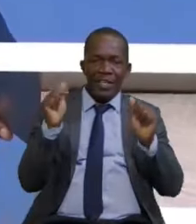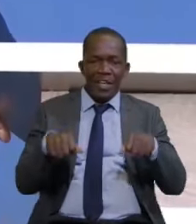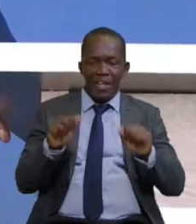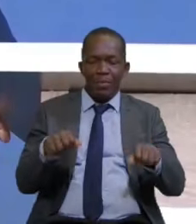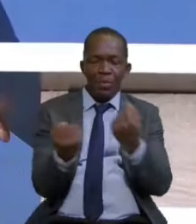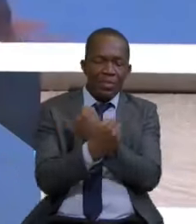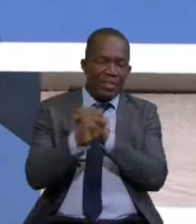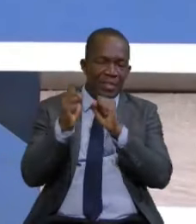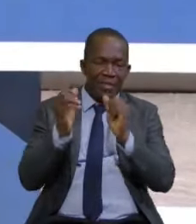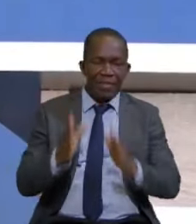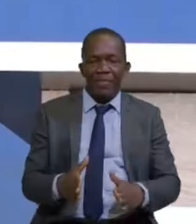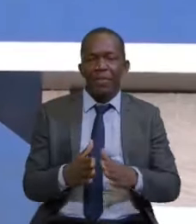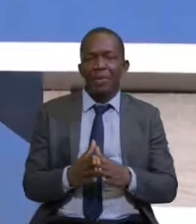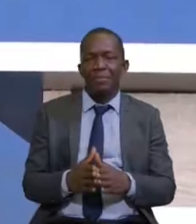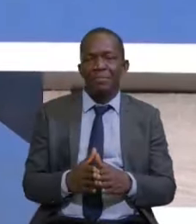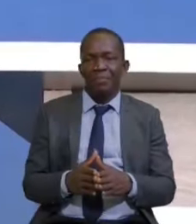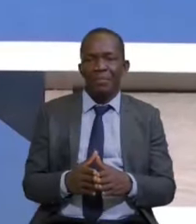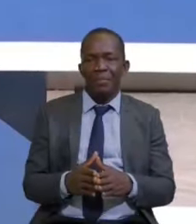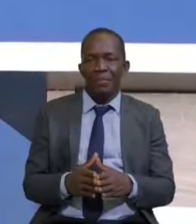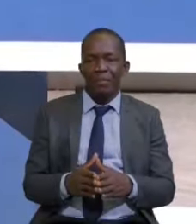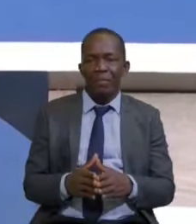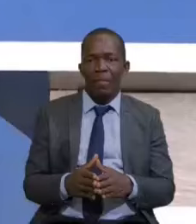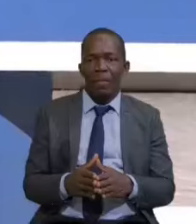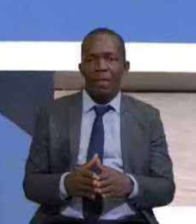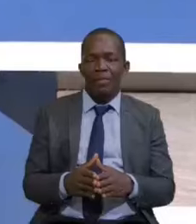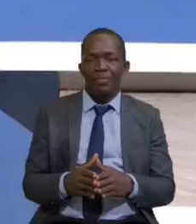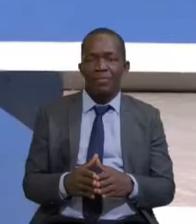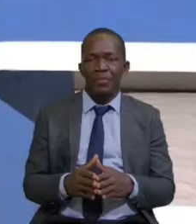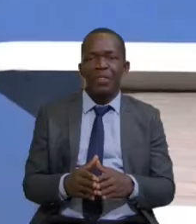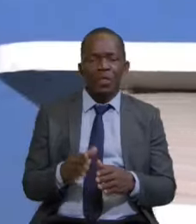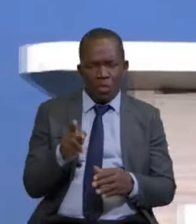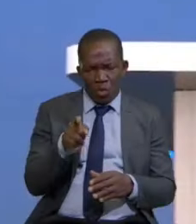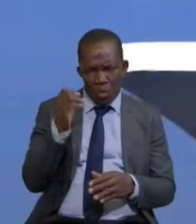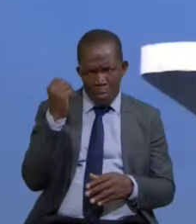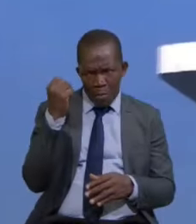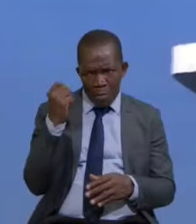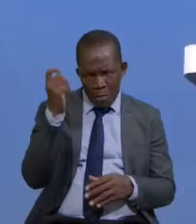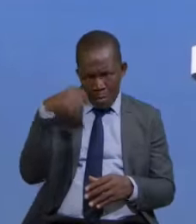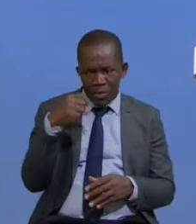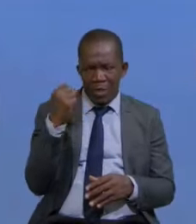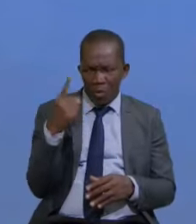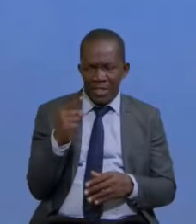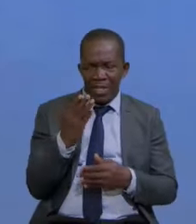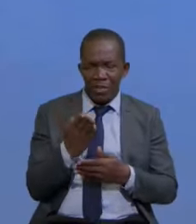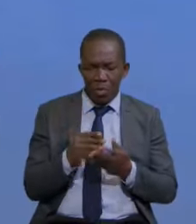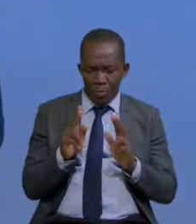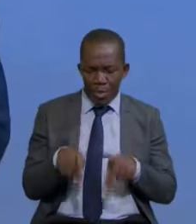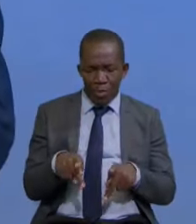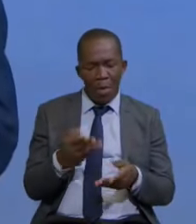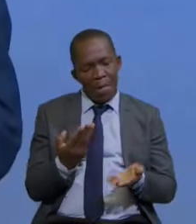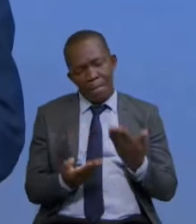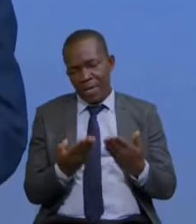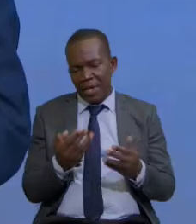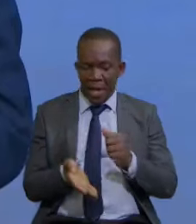Savior. You understand, some people might be able to help you today and tomorrow when another